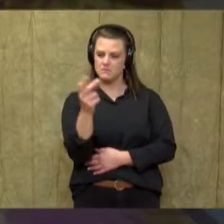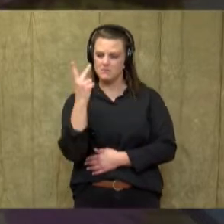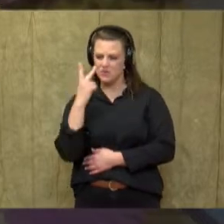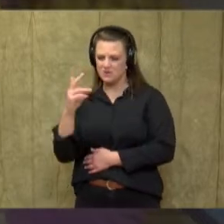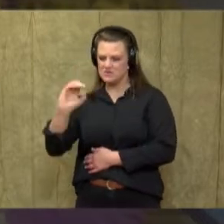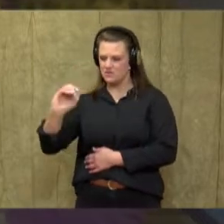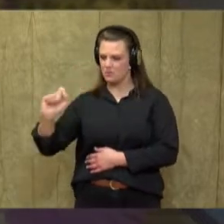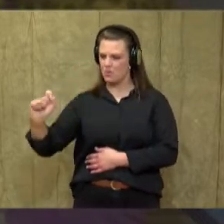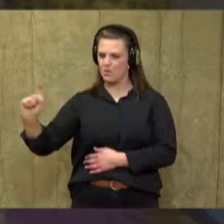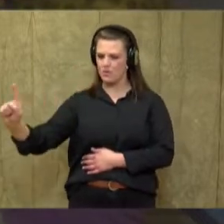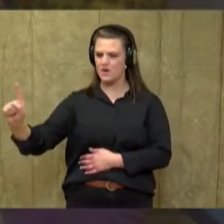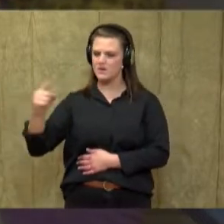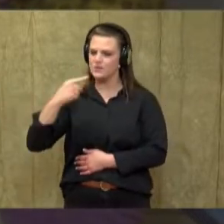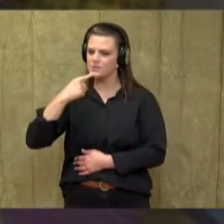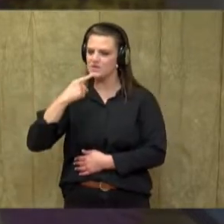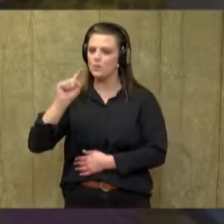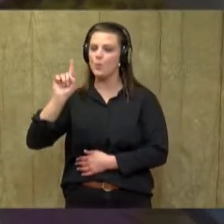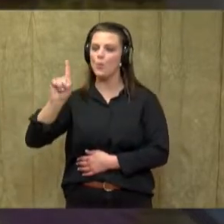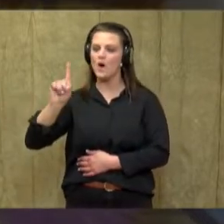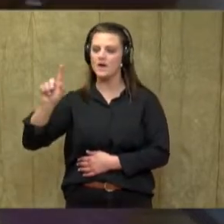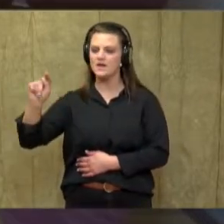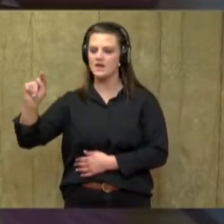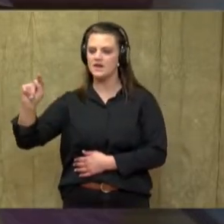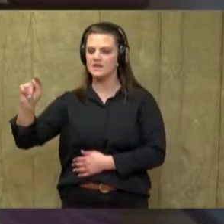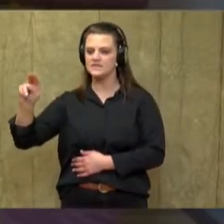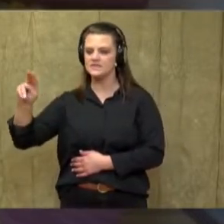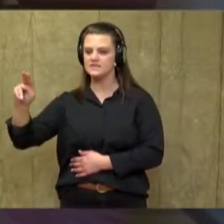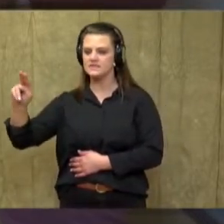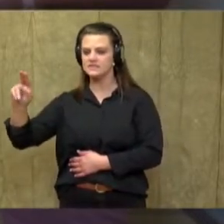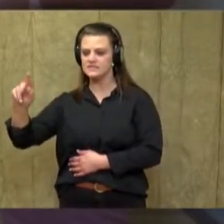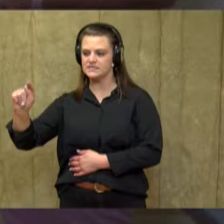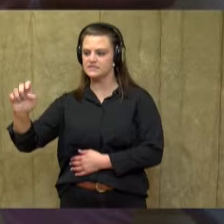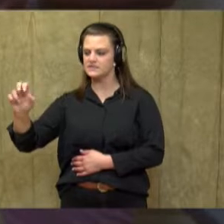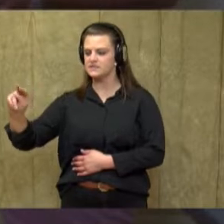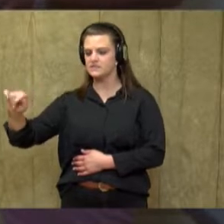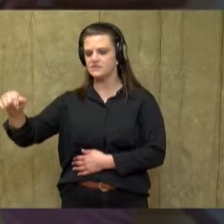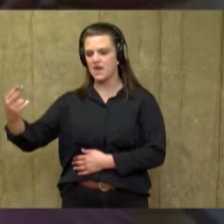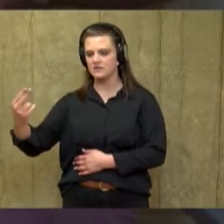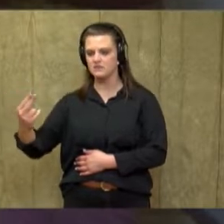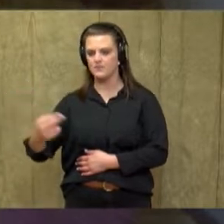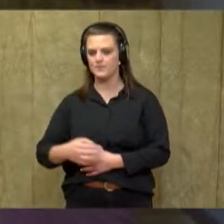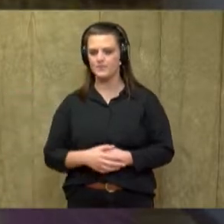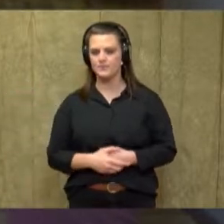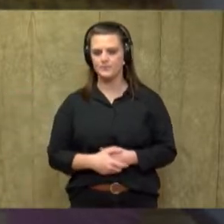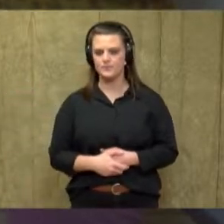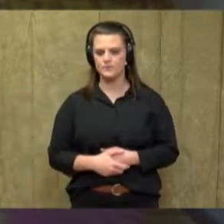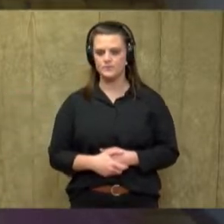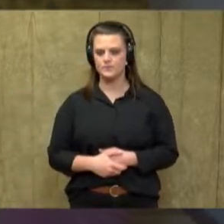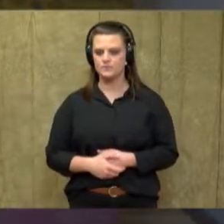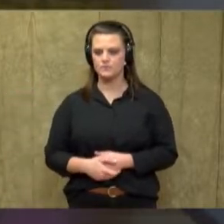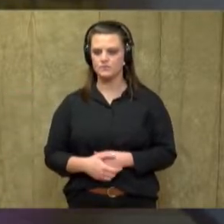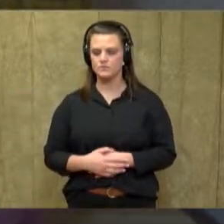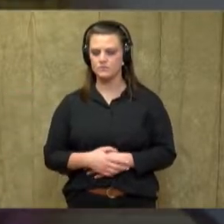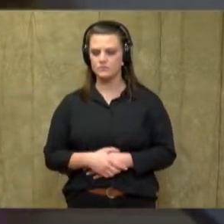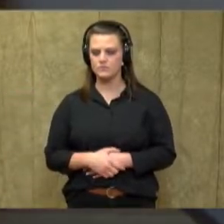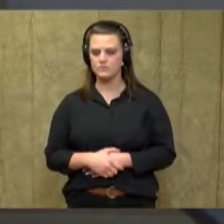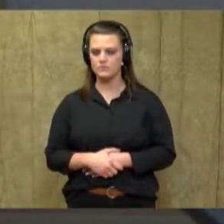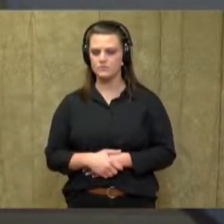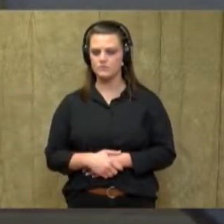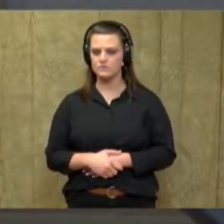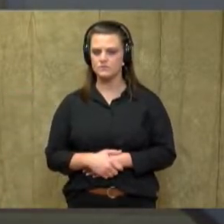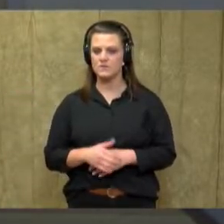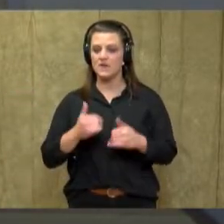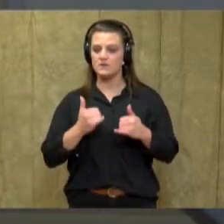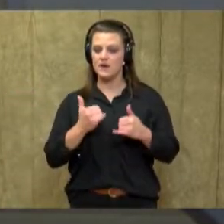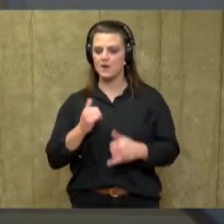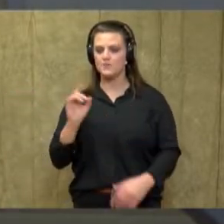looks like the decimal formation, 0.1. All right, so let's look at the fraction for this